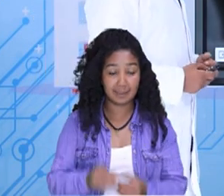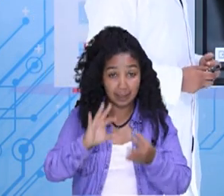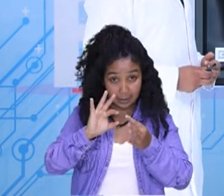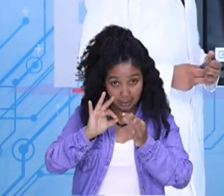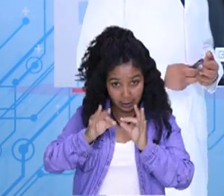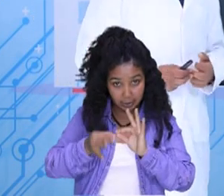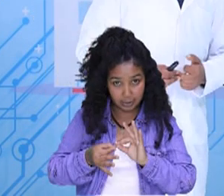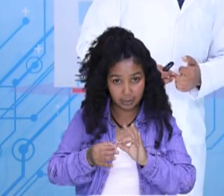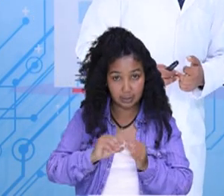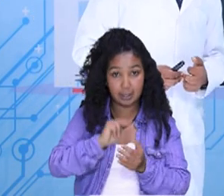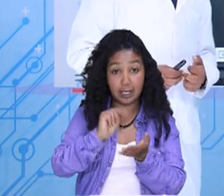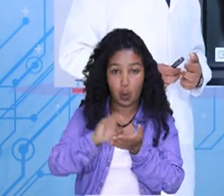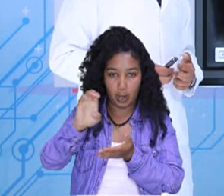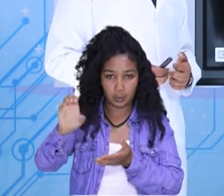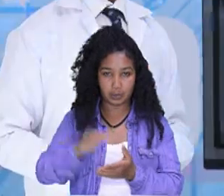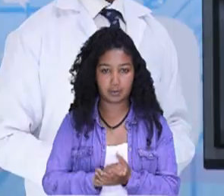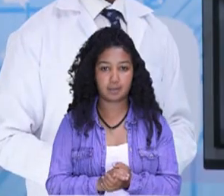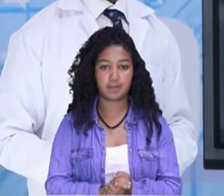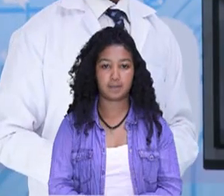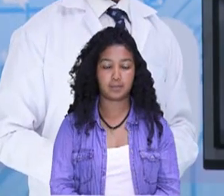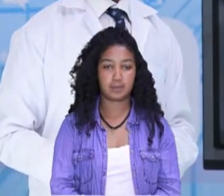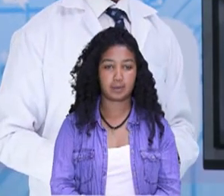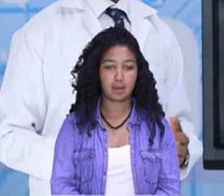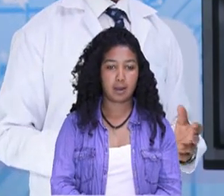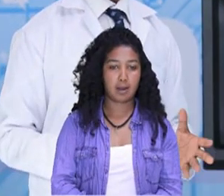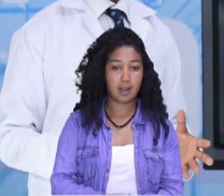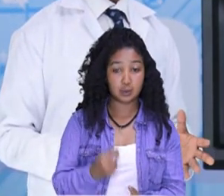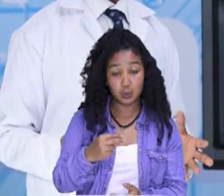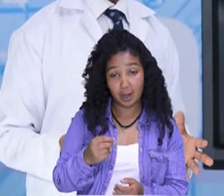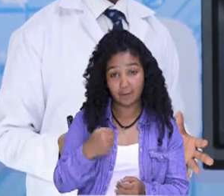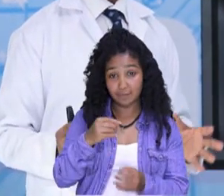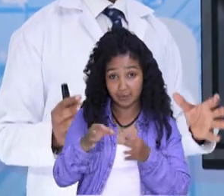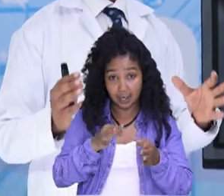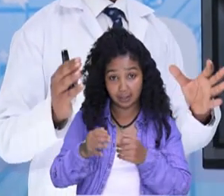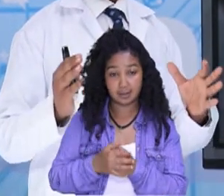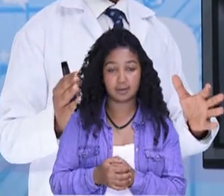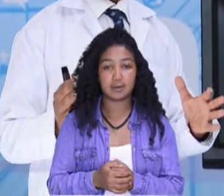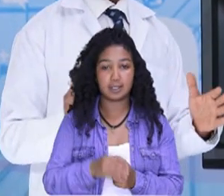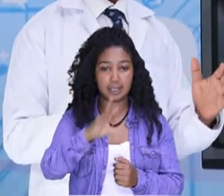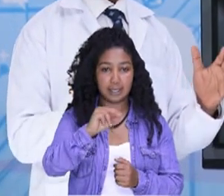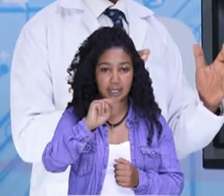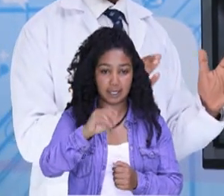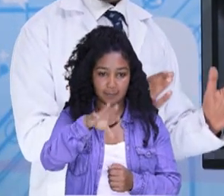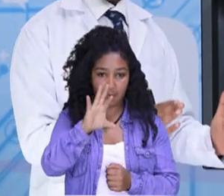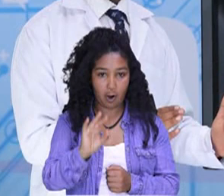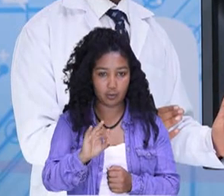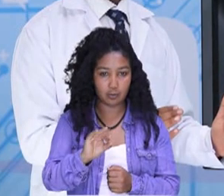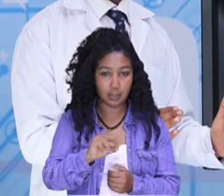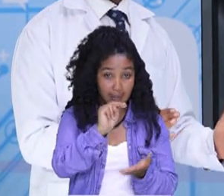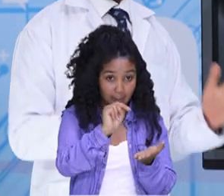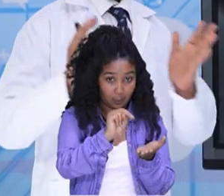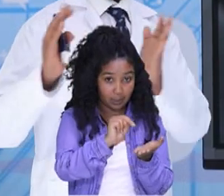Translation in eukaryotes, as we have said, DNA is found in